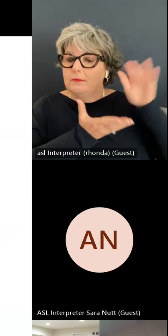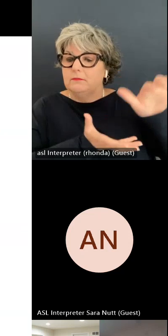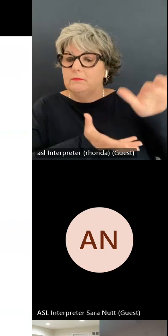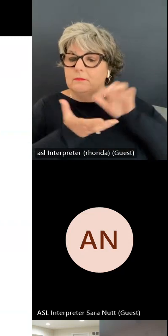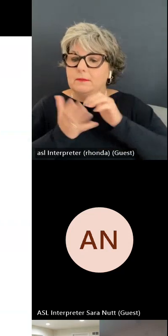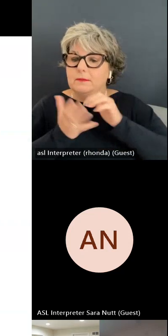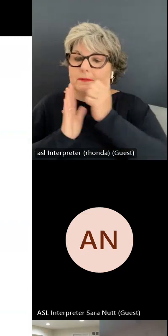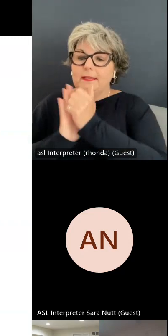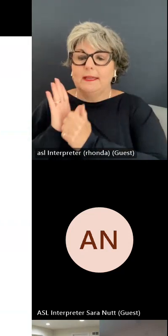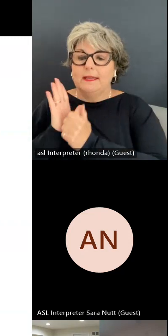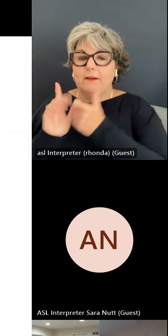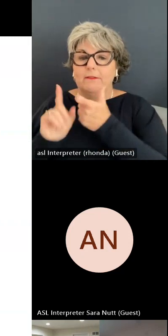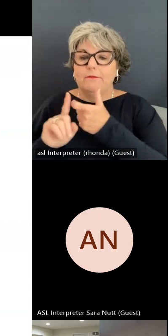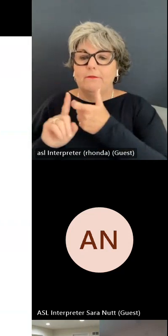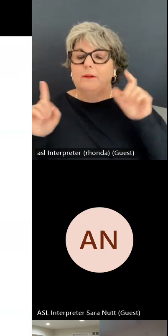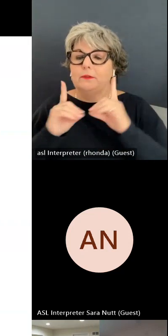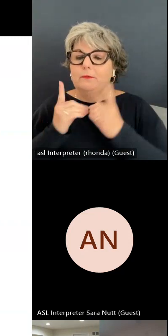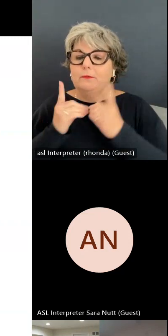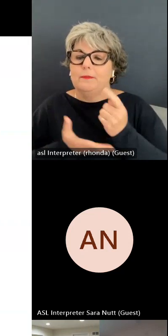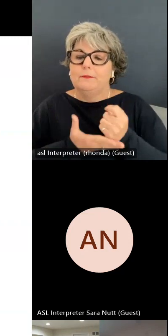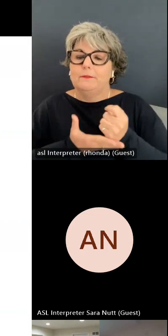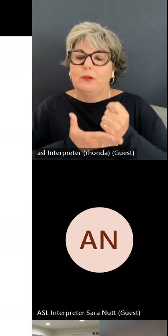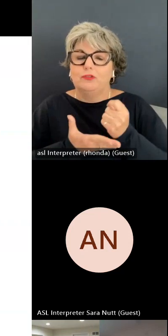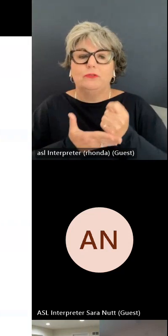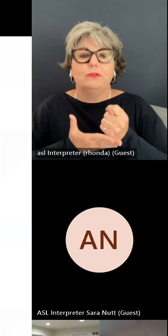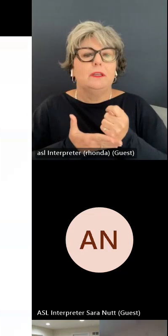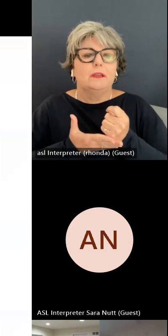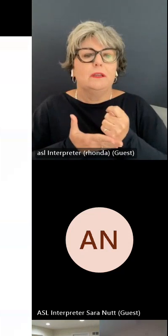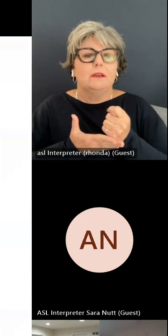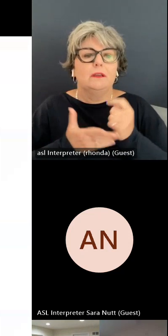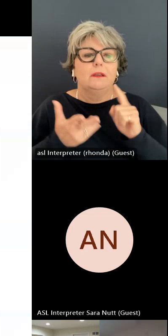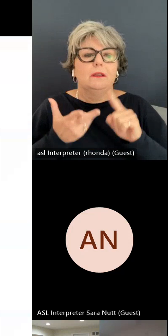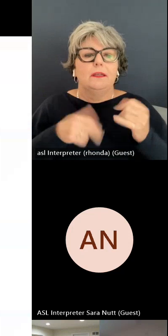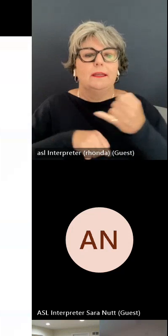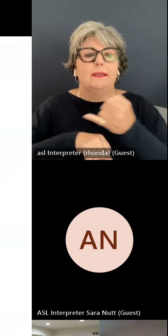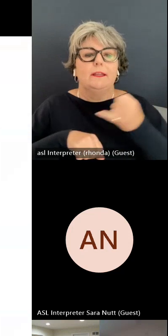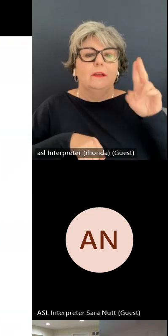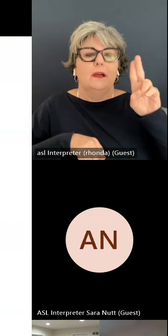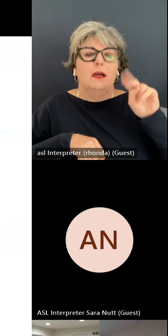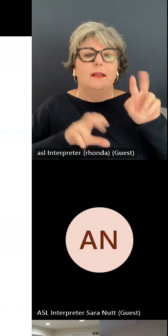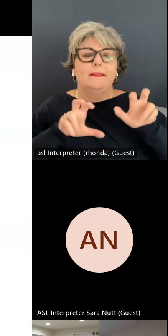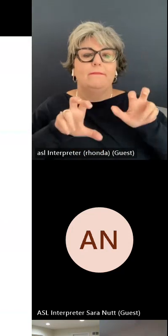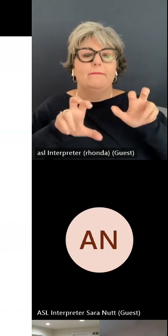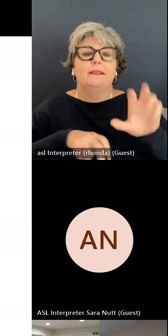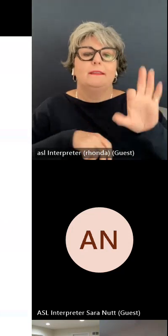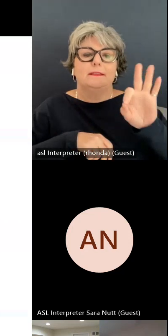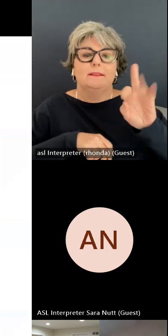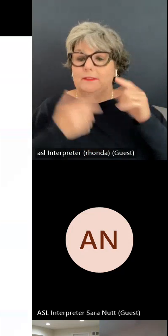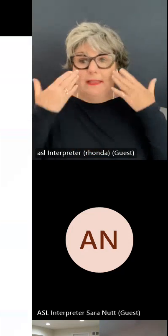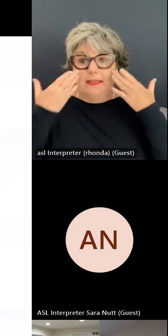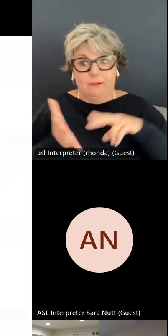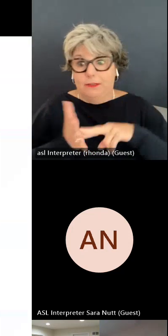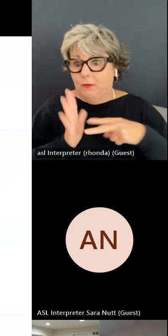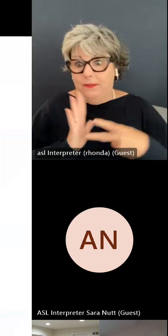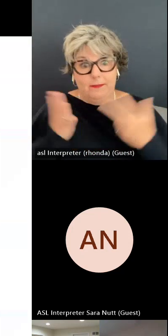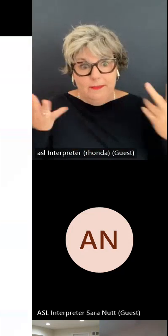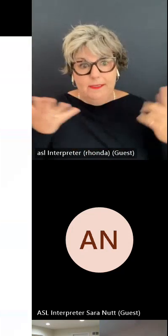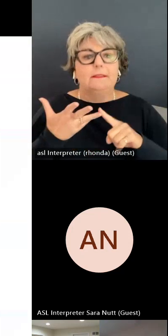from treasury for that. Then there's interest on uninvested funds, which honestly, I don't know what that is.